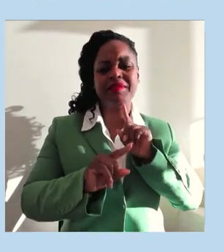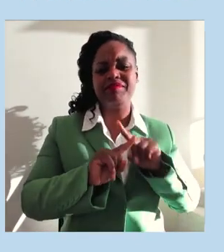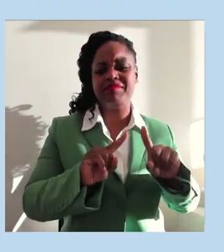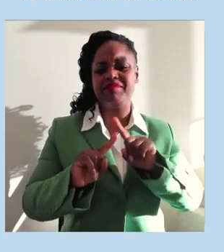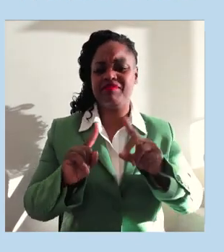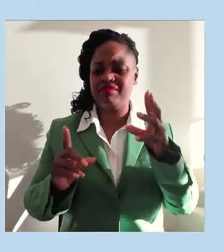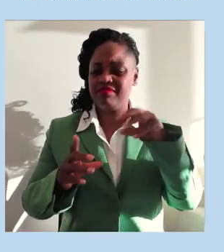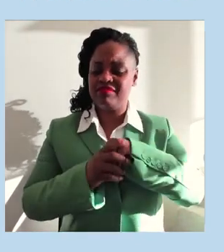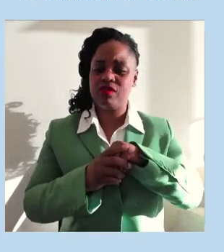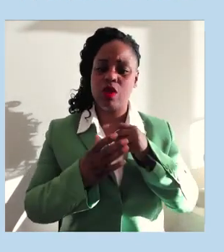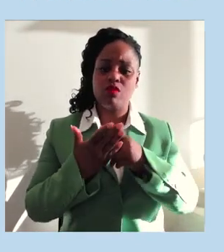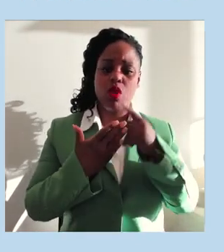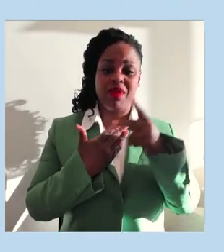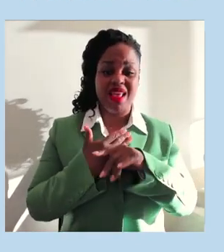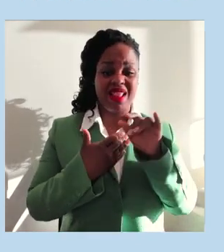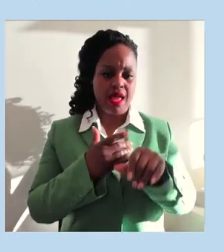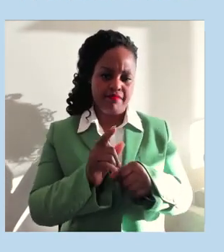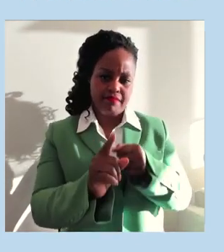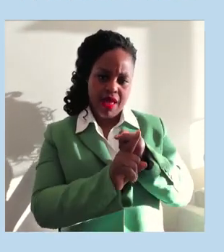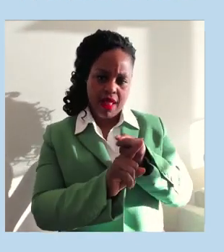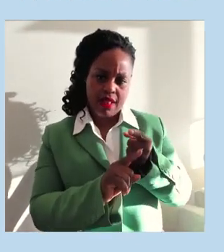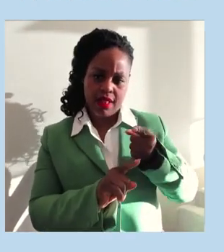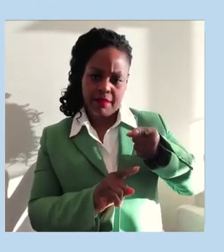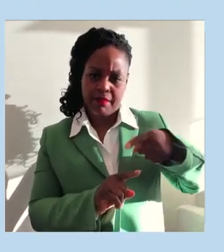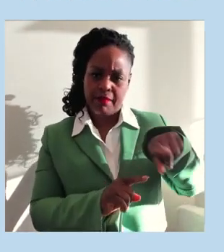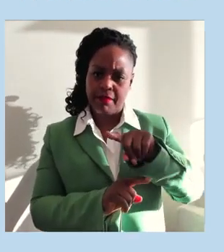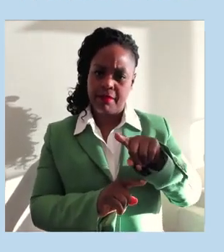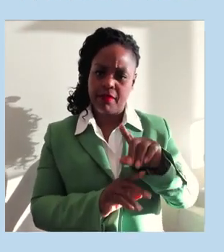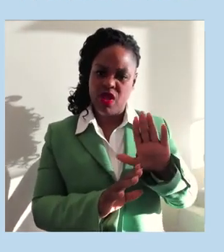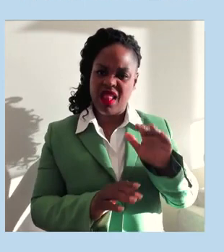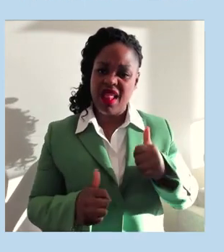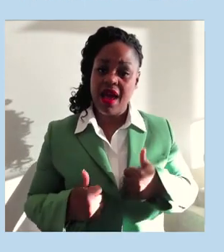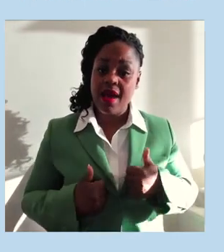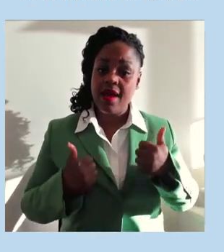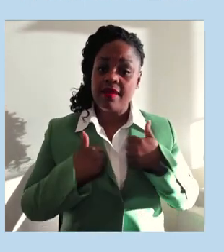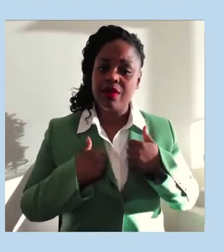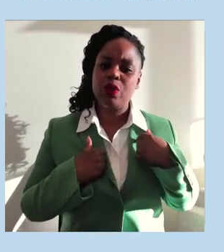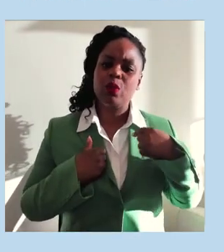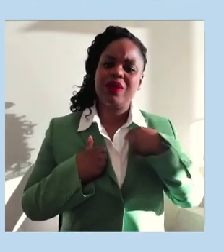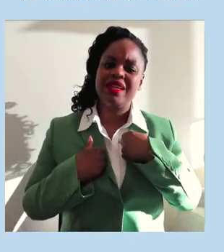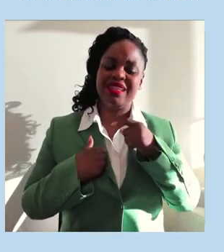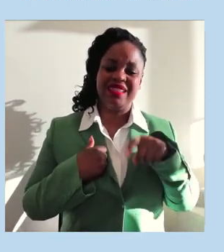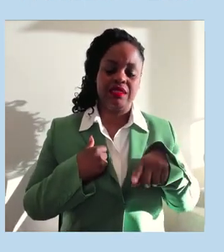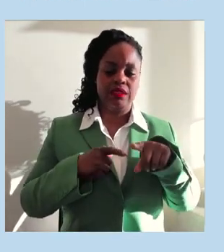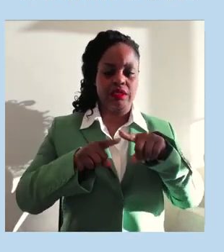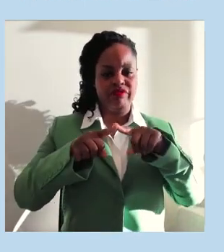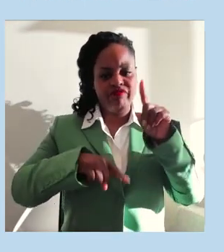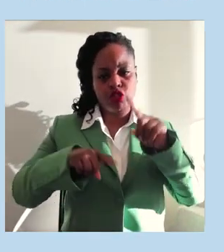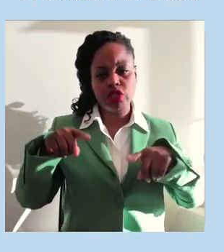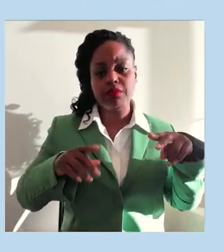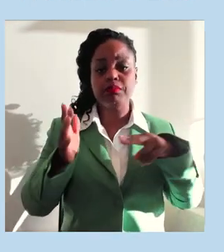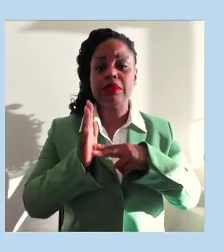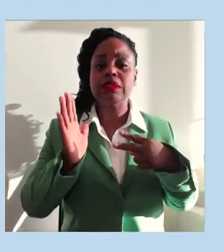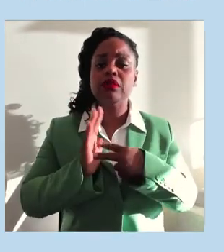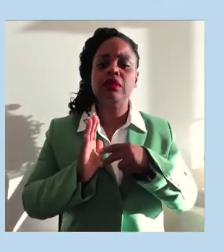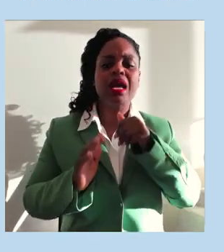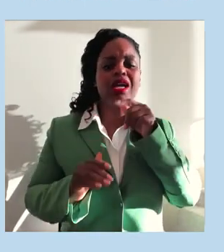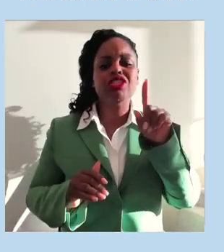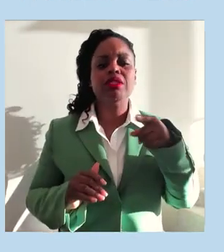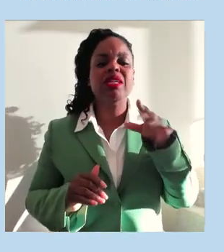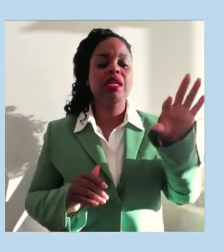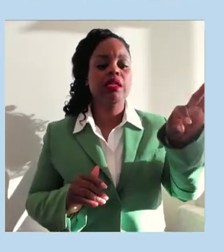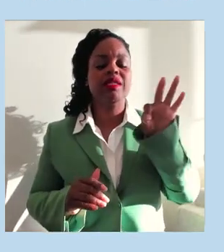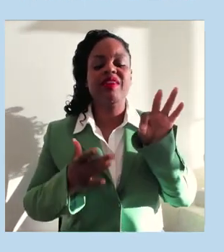lives. We need diverse representation that goes beyond tokenism and includes young women's engagement from